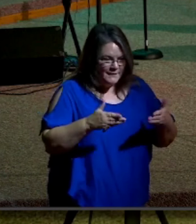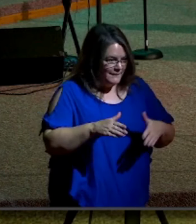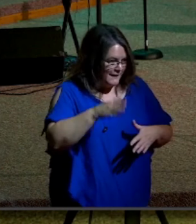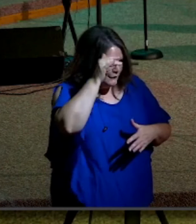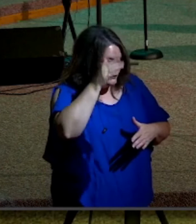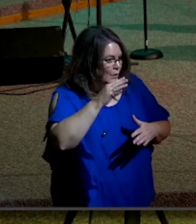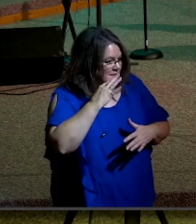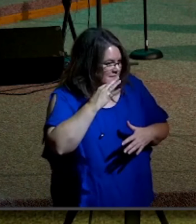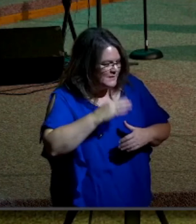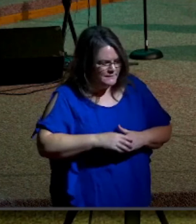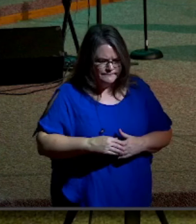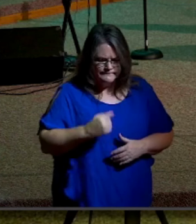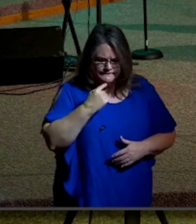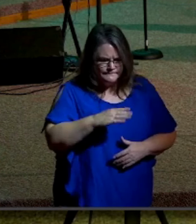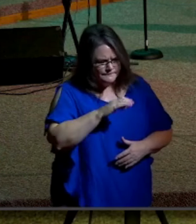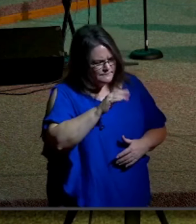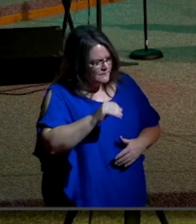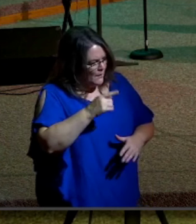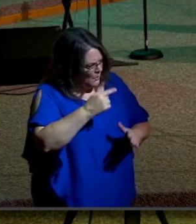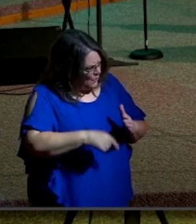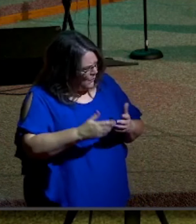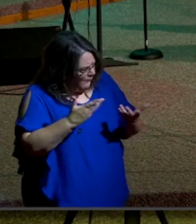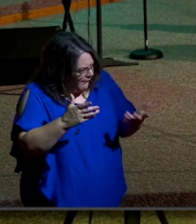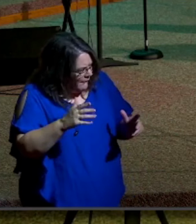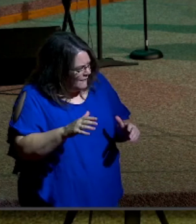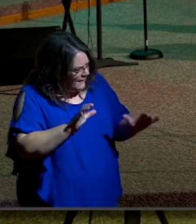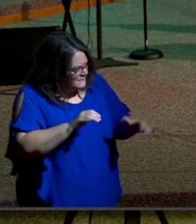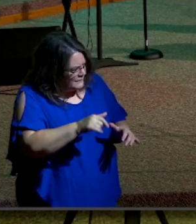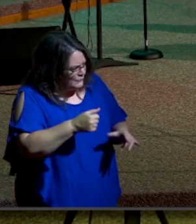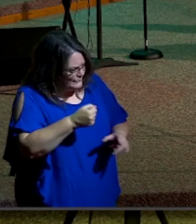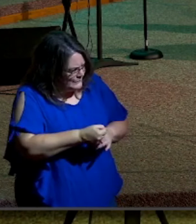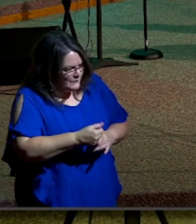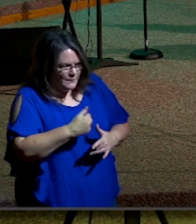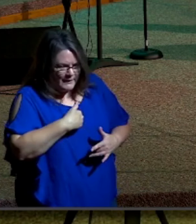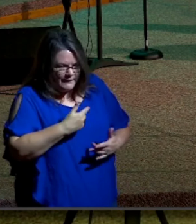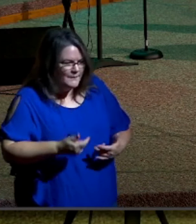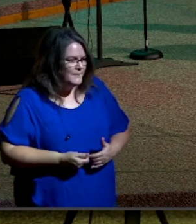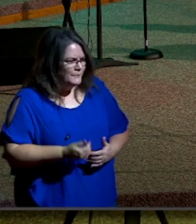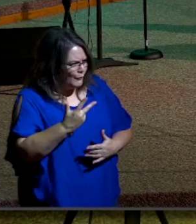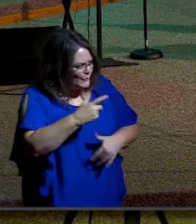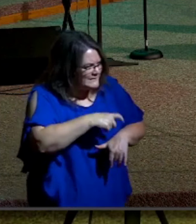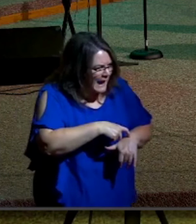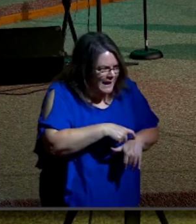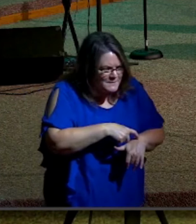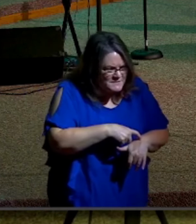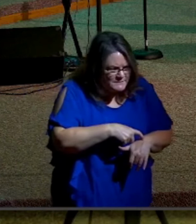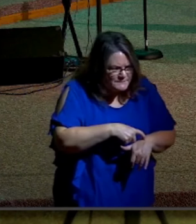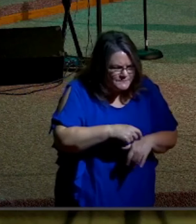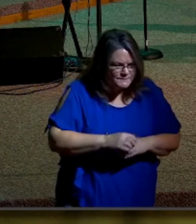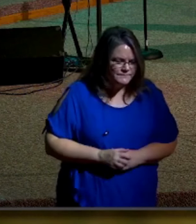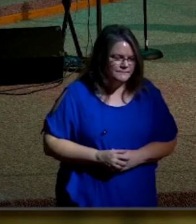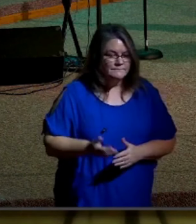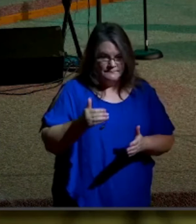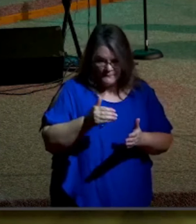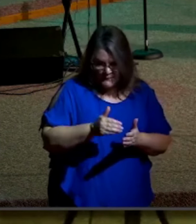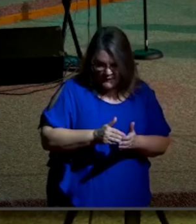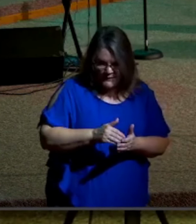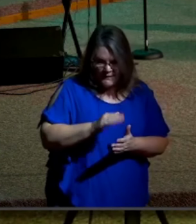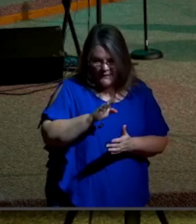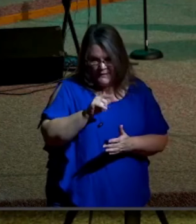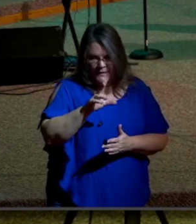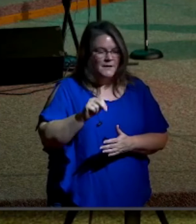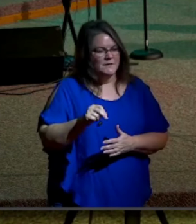said to Balaam, "What have I done to you that you have struck me these three times?" Now, again, as Balaam's riding, the